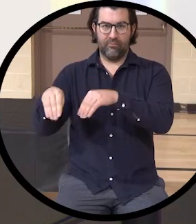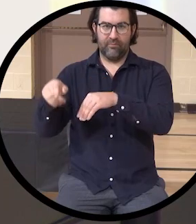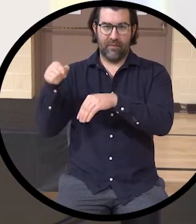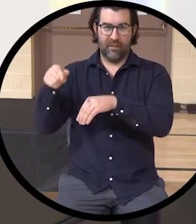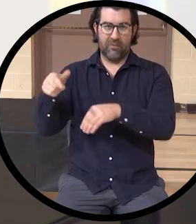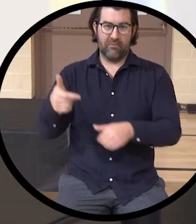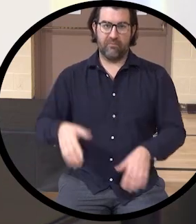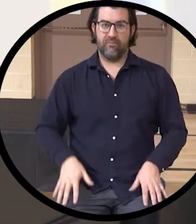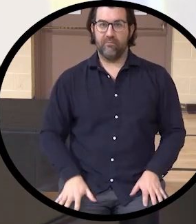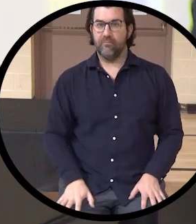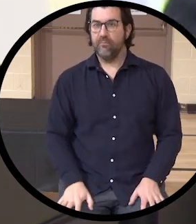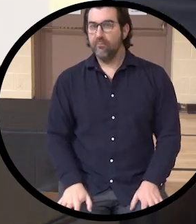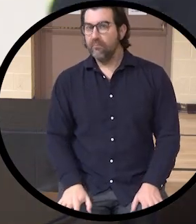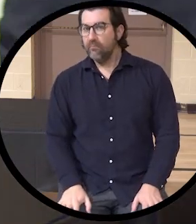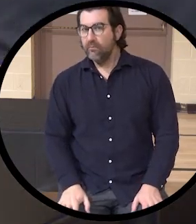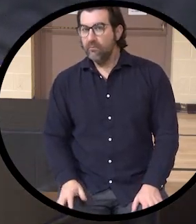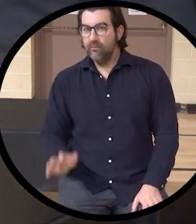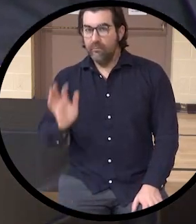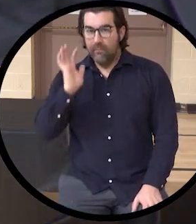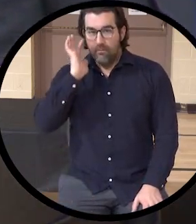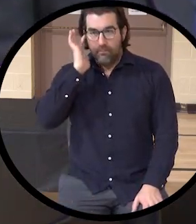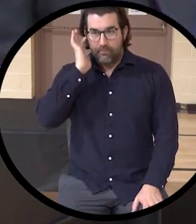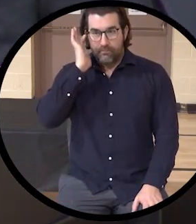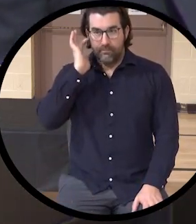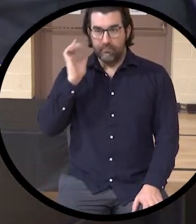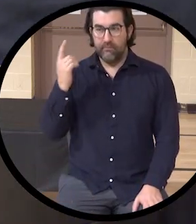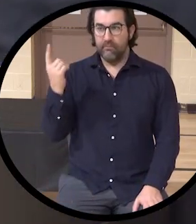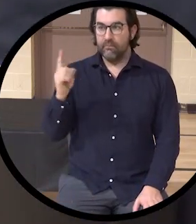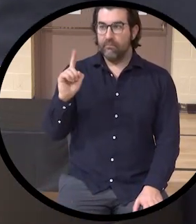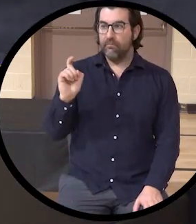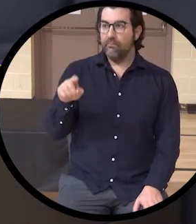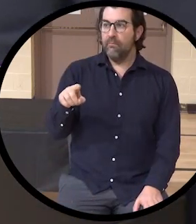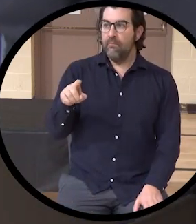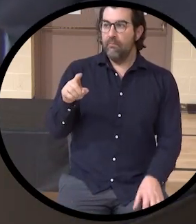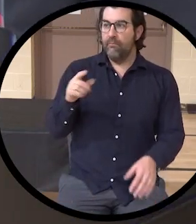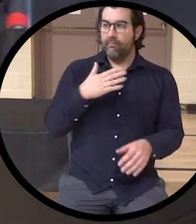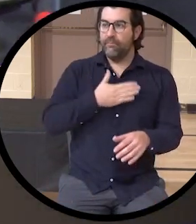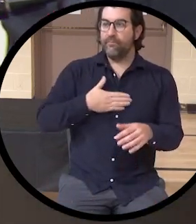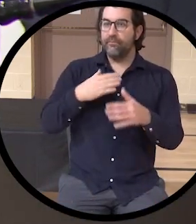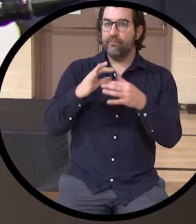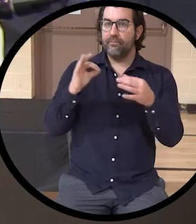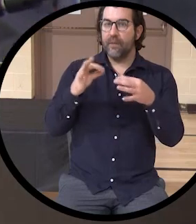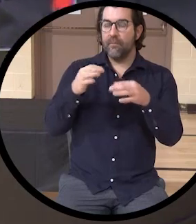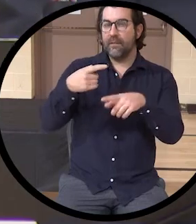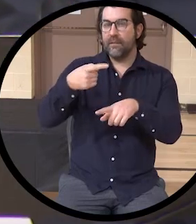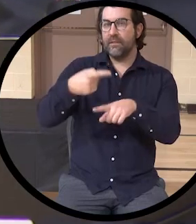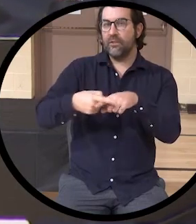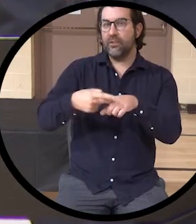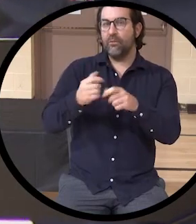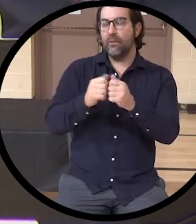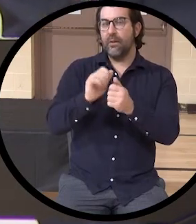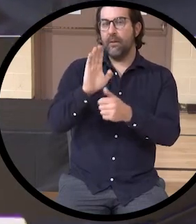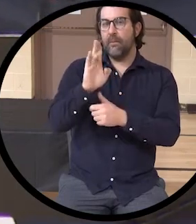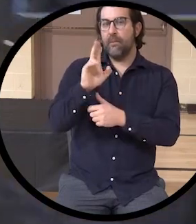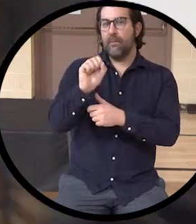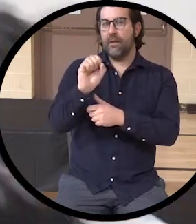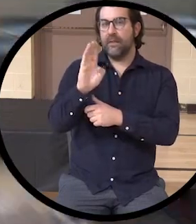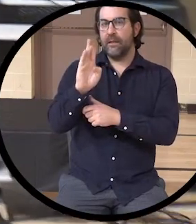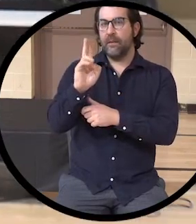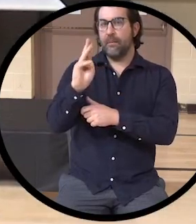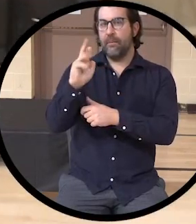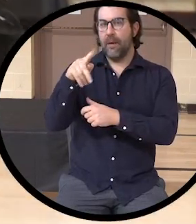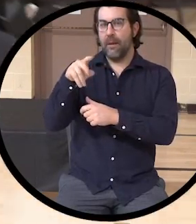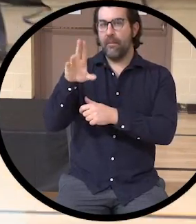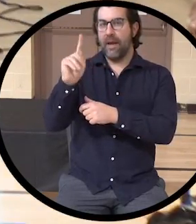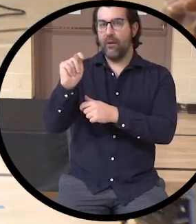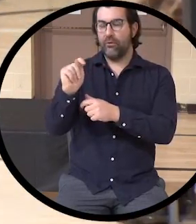that. All right, question on Zoom. Someone is asking, can you comment on why the intersection with the bus bump out requires